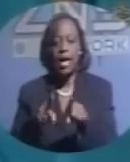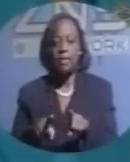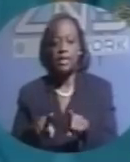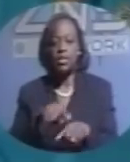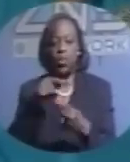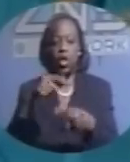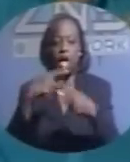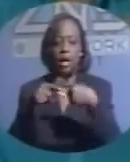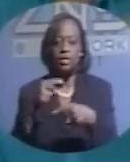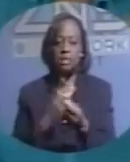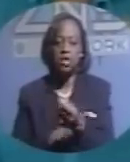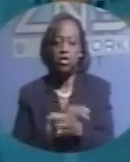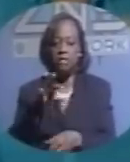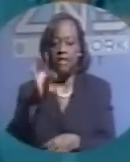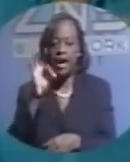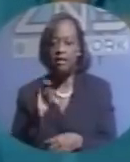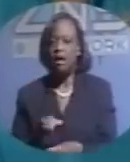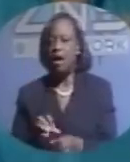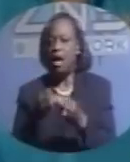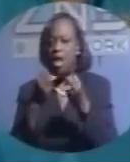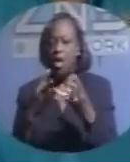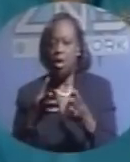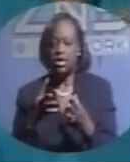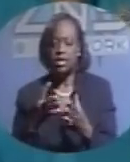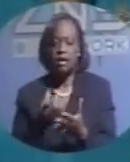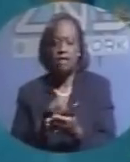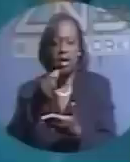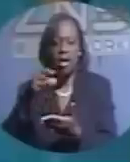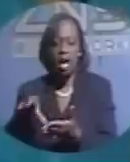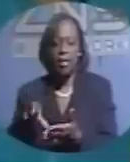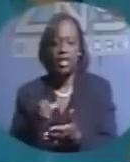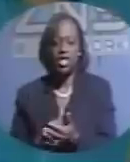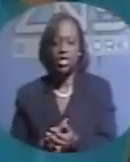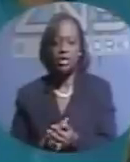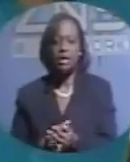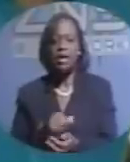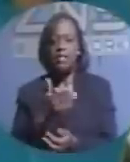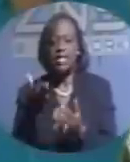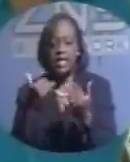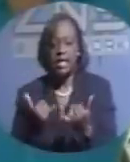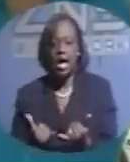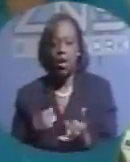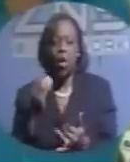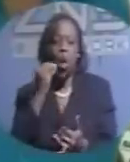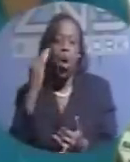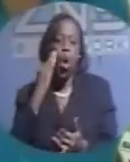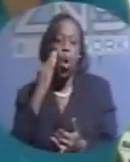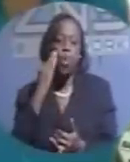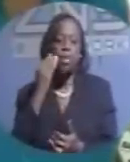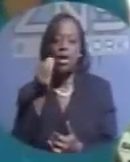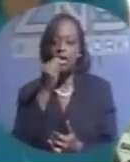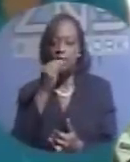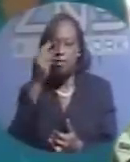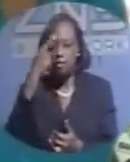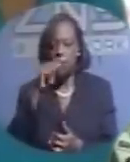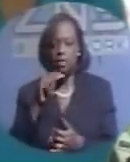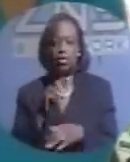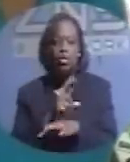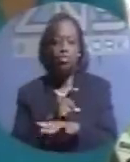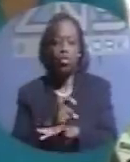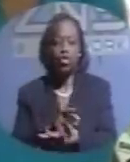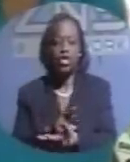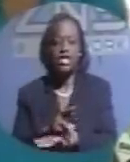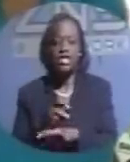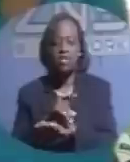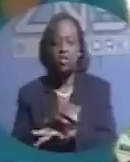lot of trash items that are left behind. These items are now home and food for roaches, rats, mosquitoes. They breed in the water, and eventually